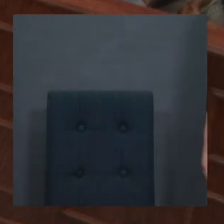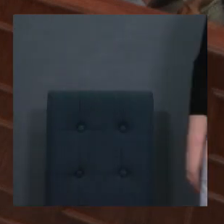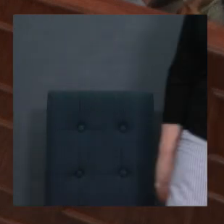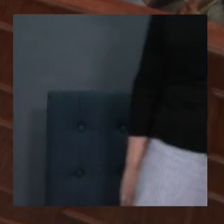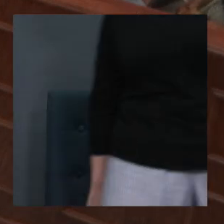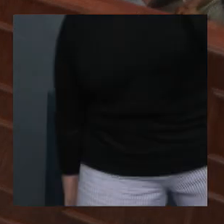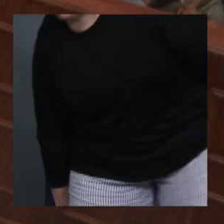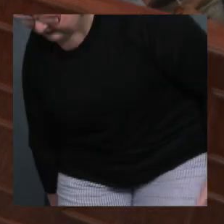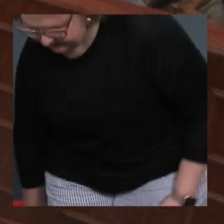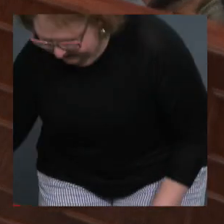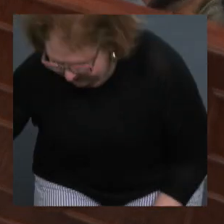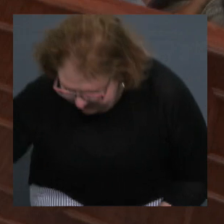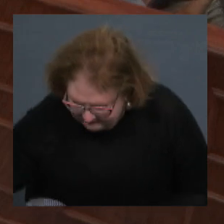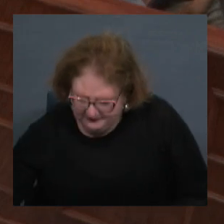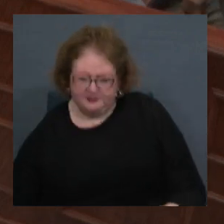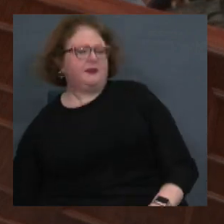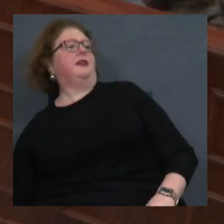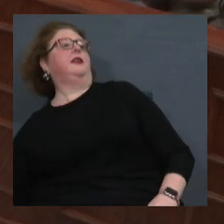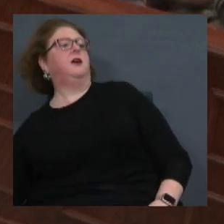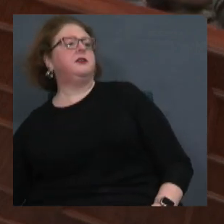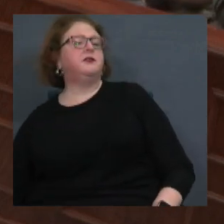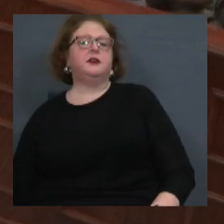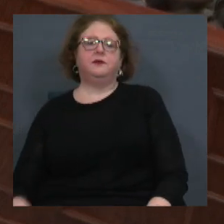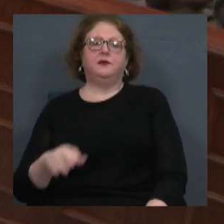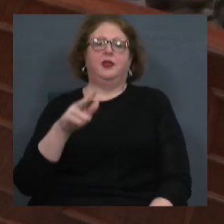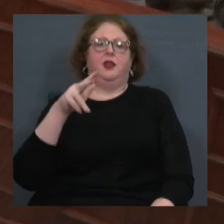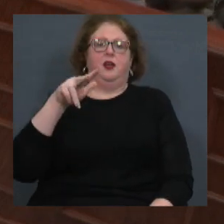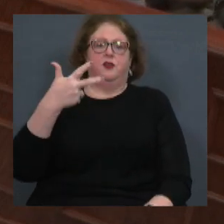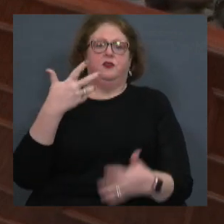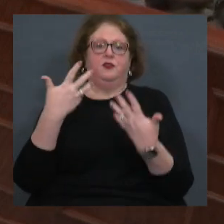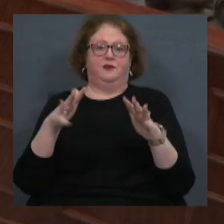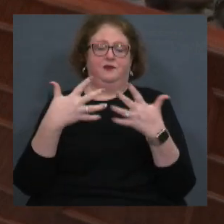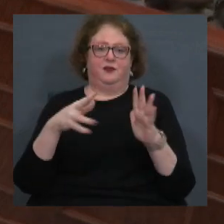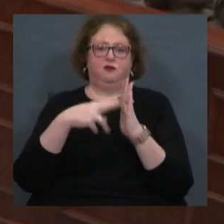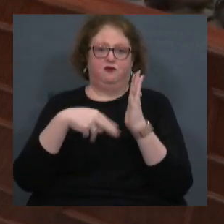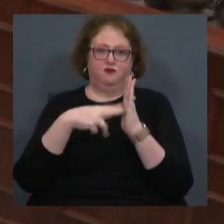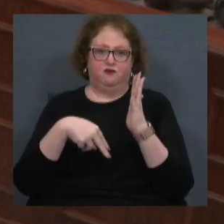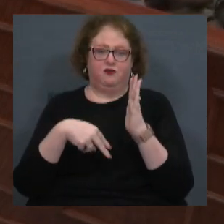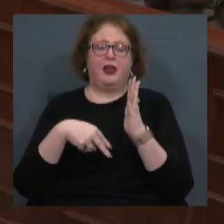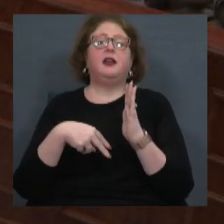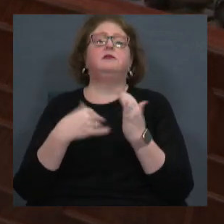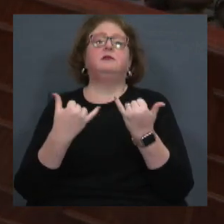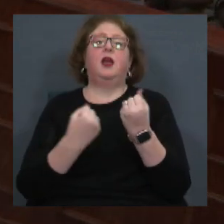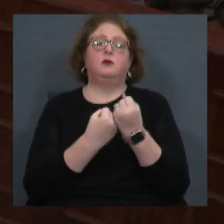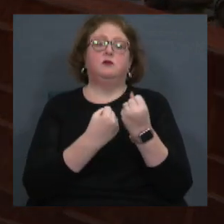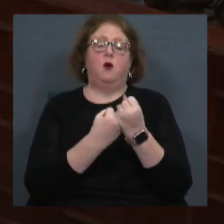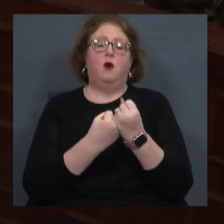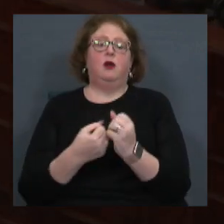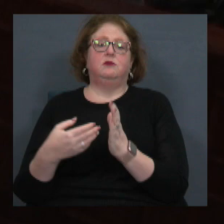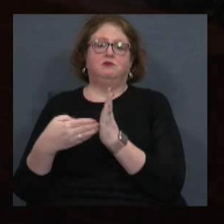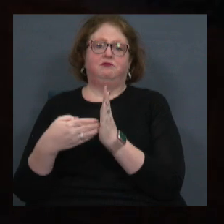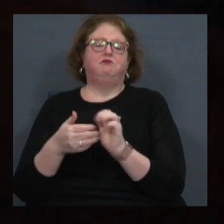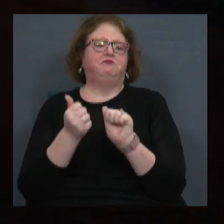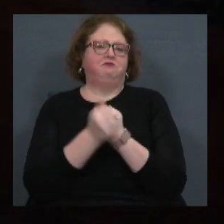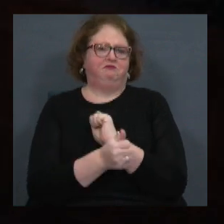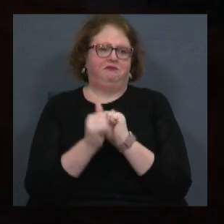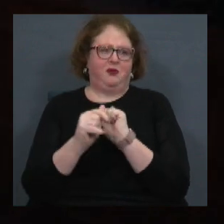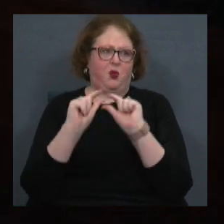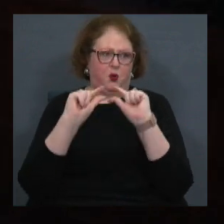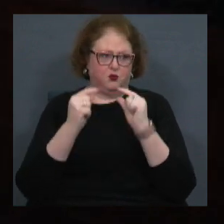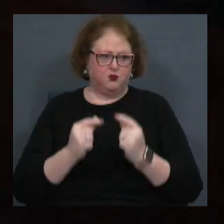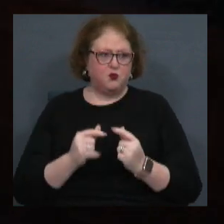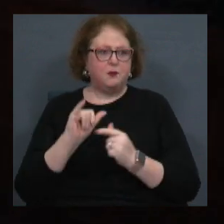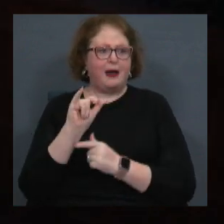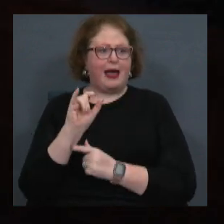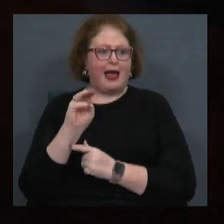3 readings. All those in favor, please say aye. All those opposed, say nay. Ayes have it. Members of the board, there are emergency clauses. All those in favor,